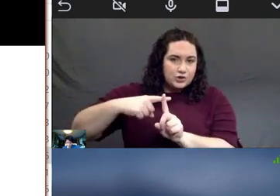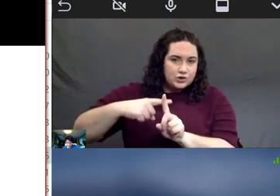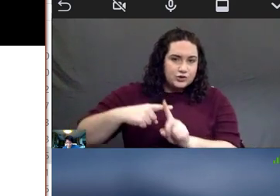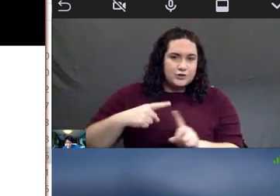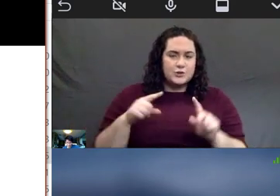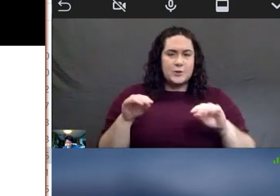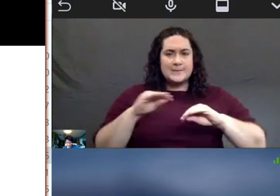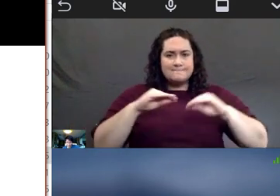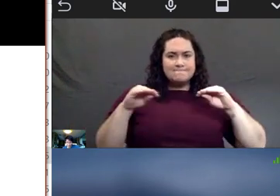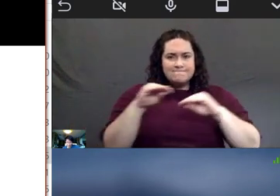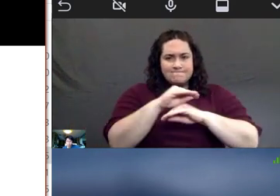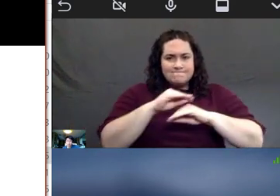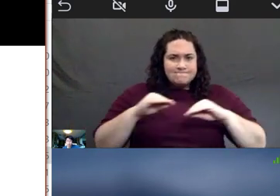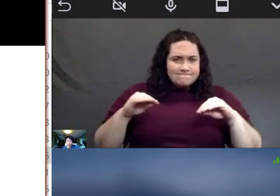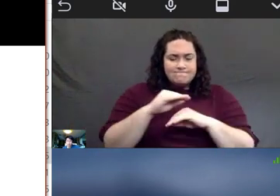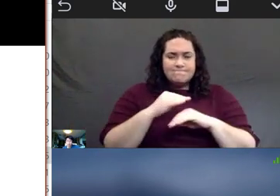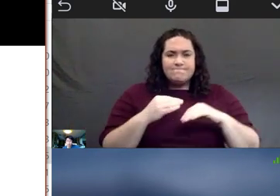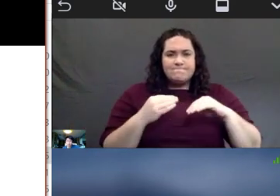that variable.